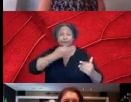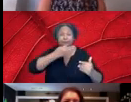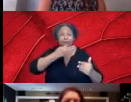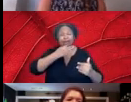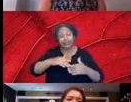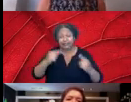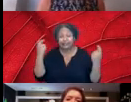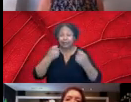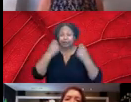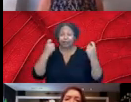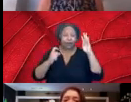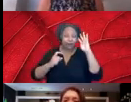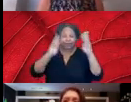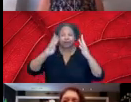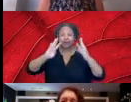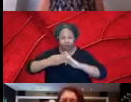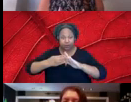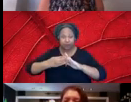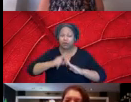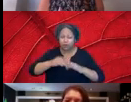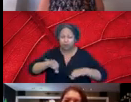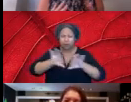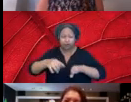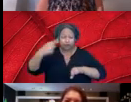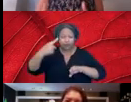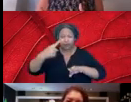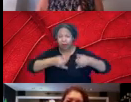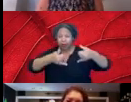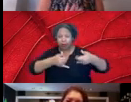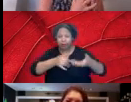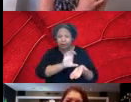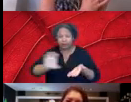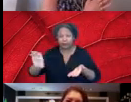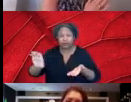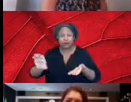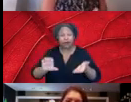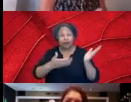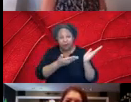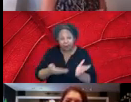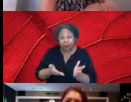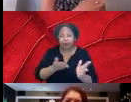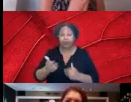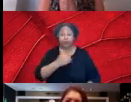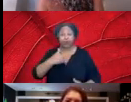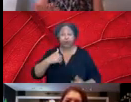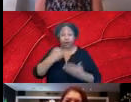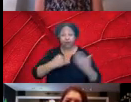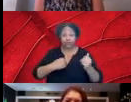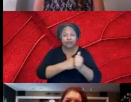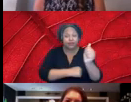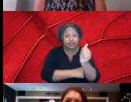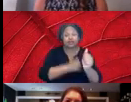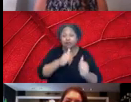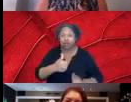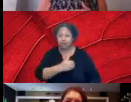it's really important here to understand that these awards are presented and funded through Toronto Arts Foundation, not Toronto Arts